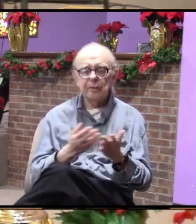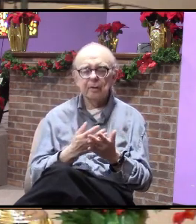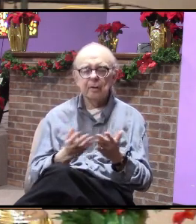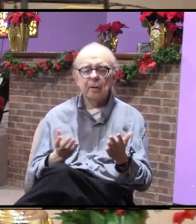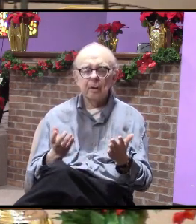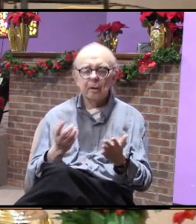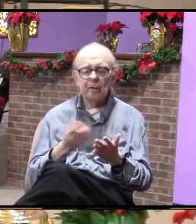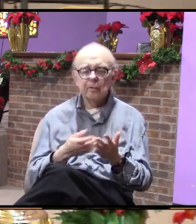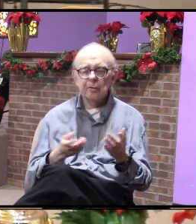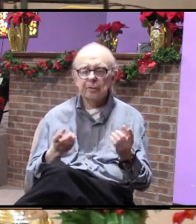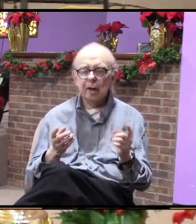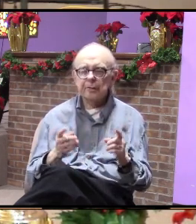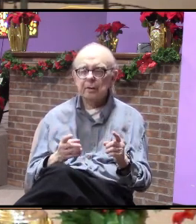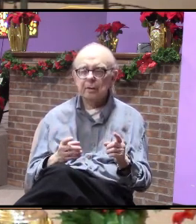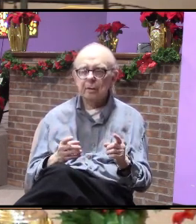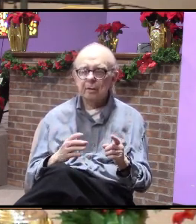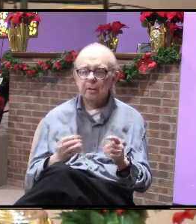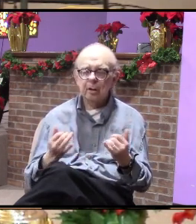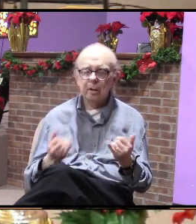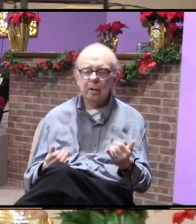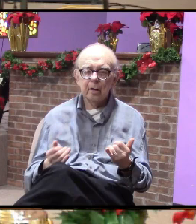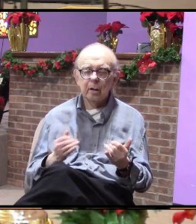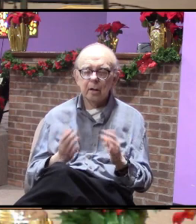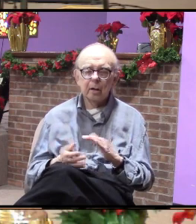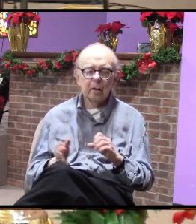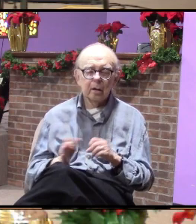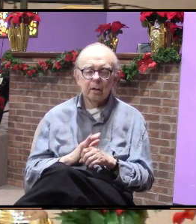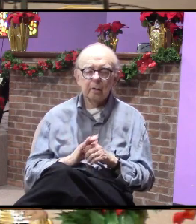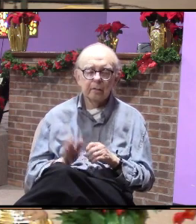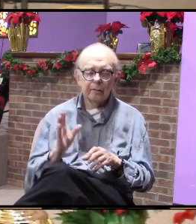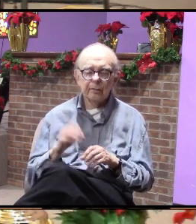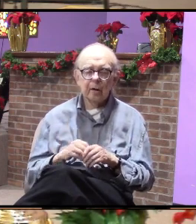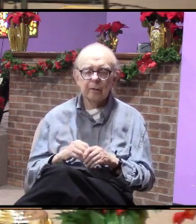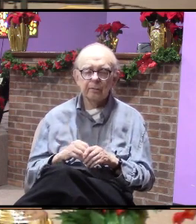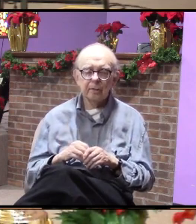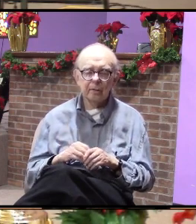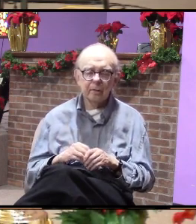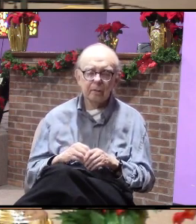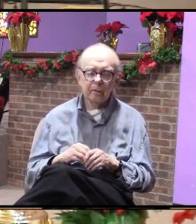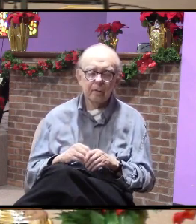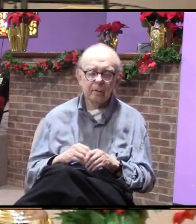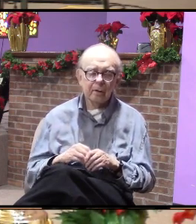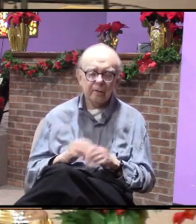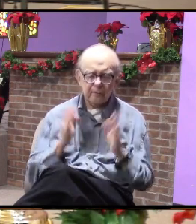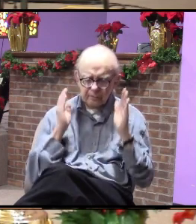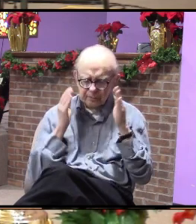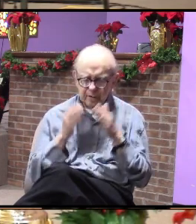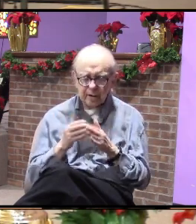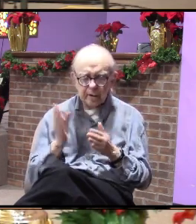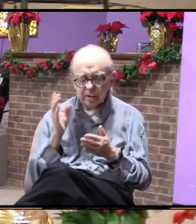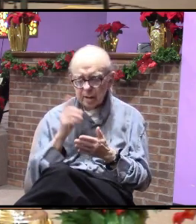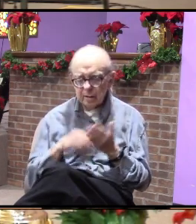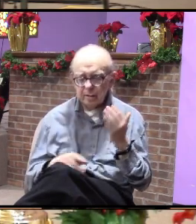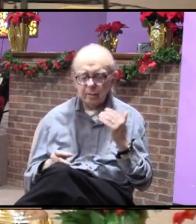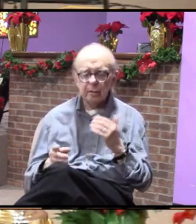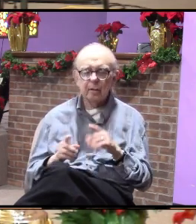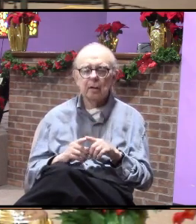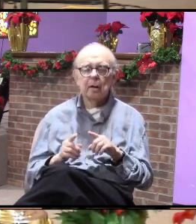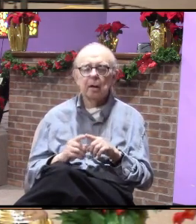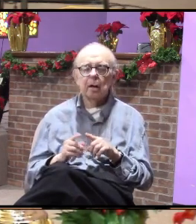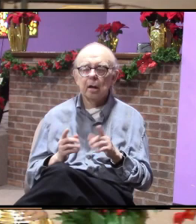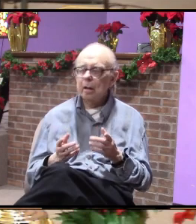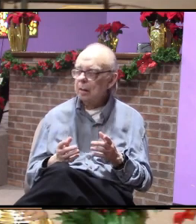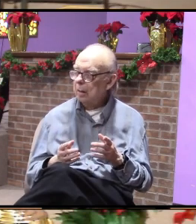what's occurring. And now you become totally involved and engrossed in it. And guess what? It's like you